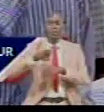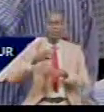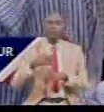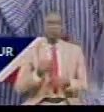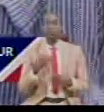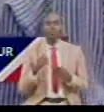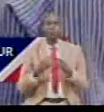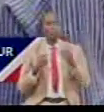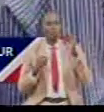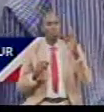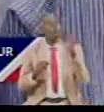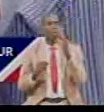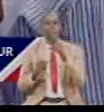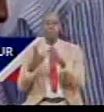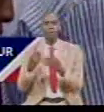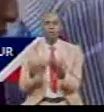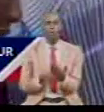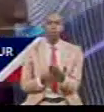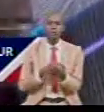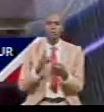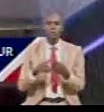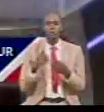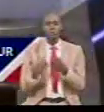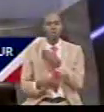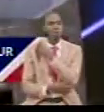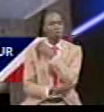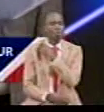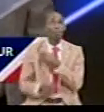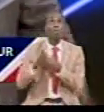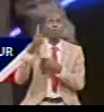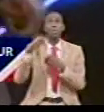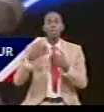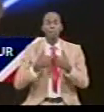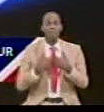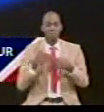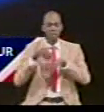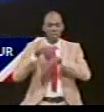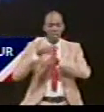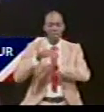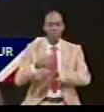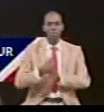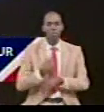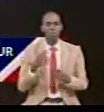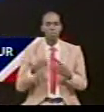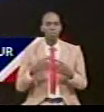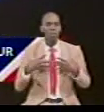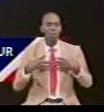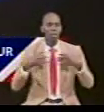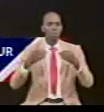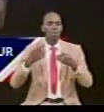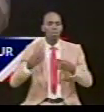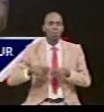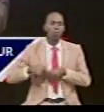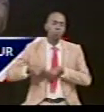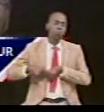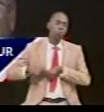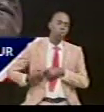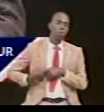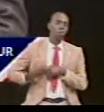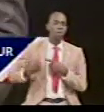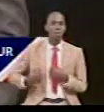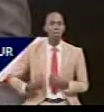preach the gospel to the poor. He has sent me to heal the brokenhearted, and